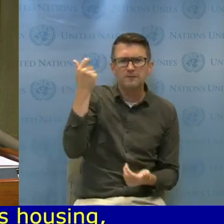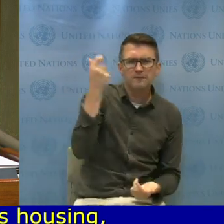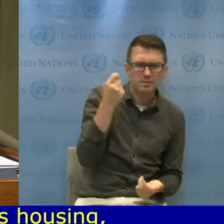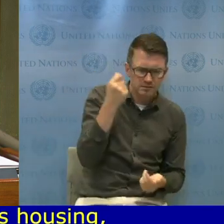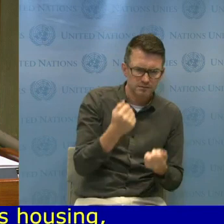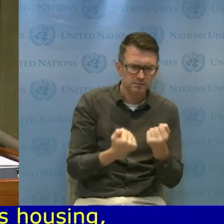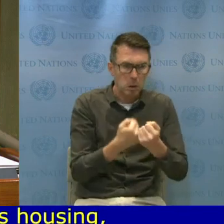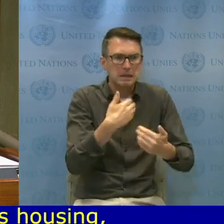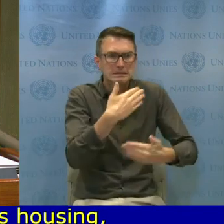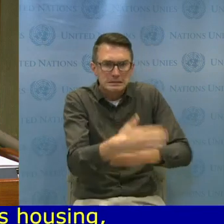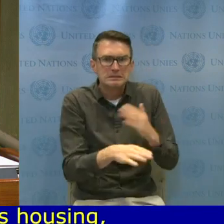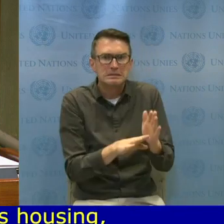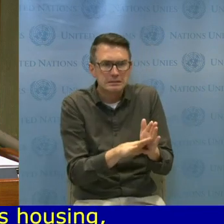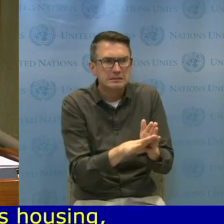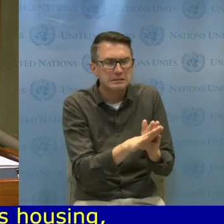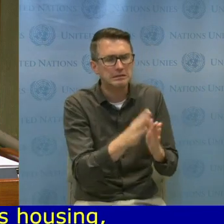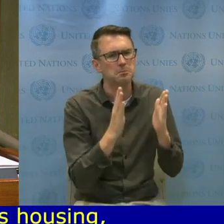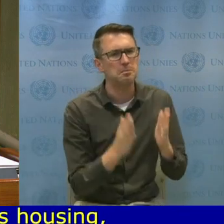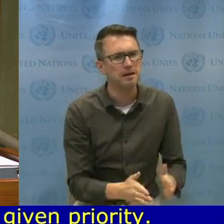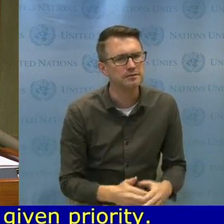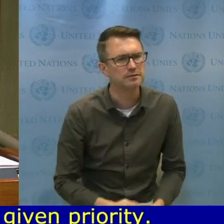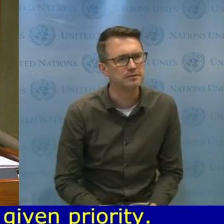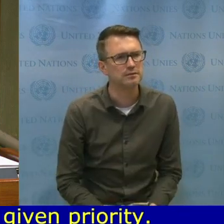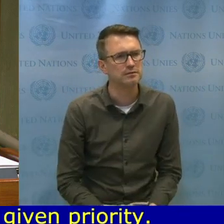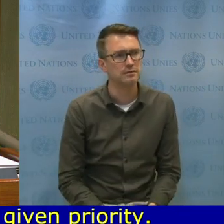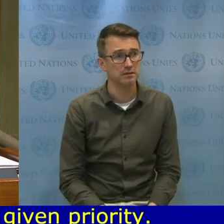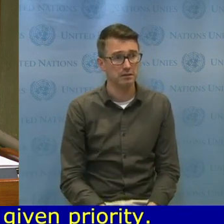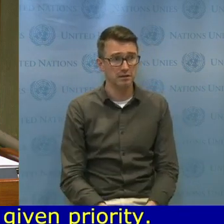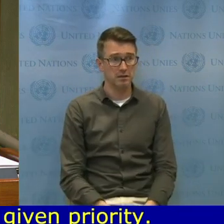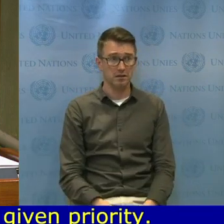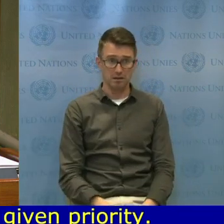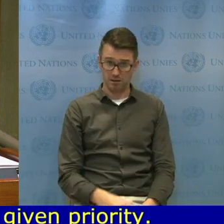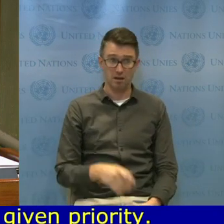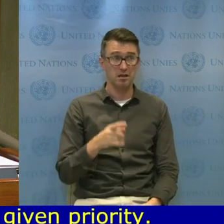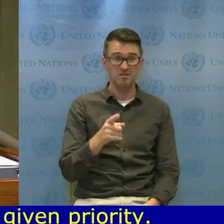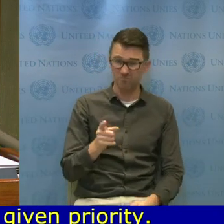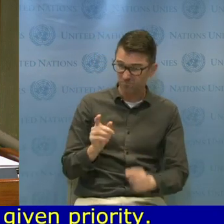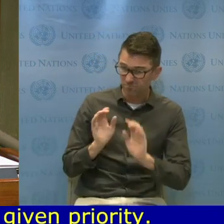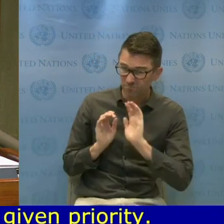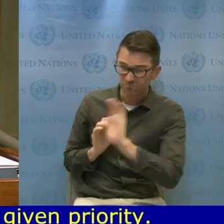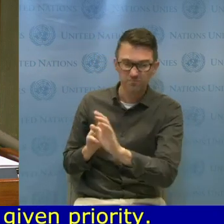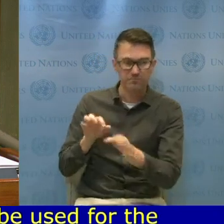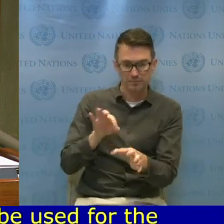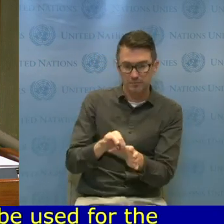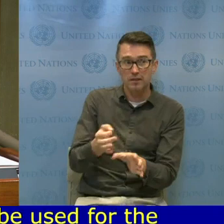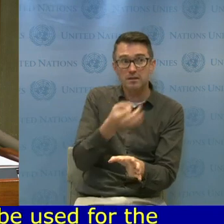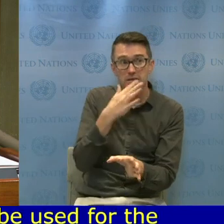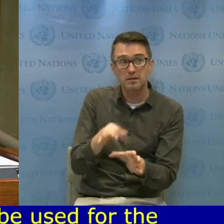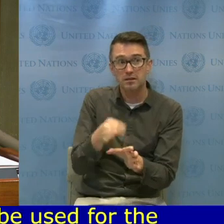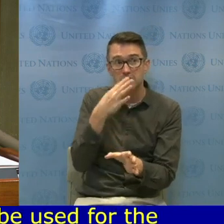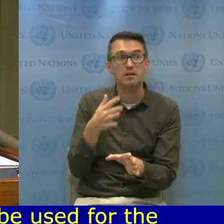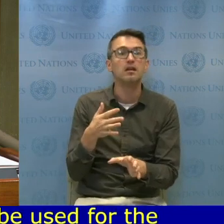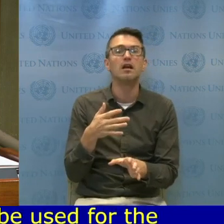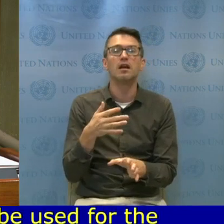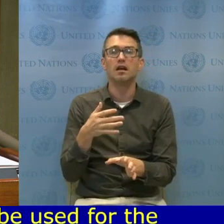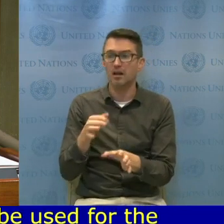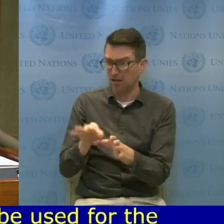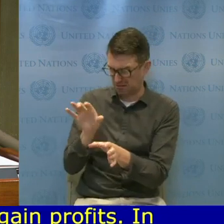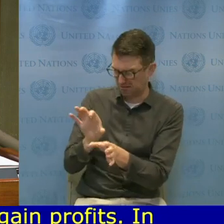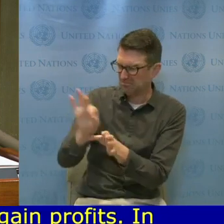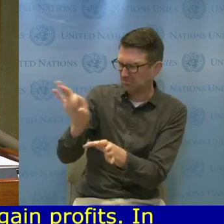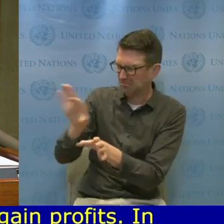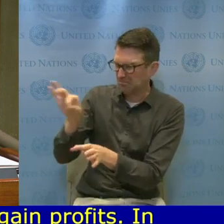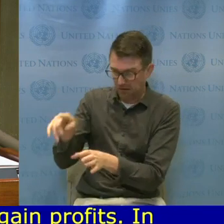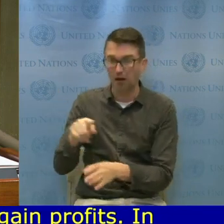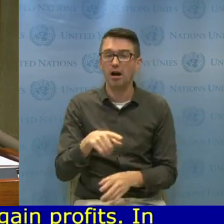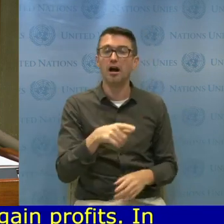to gain profits. In terms of treatment, persons with psychosocial disability should be allowed to choose what kind of treatment they would